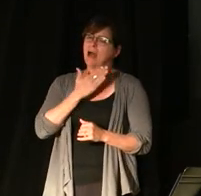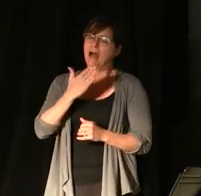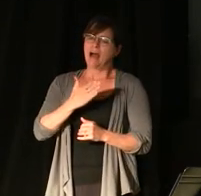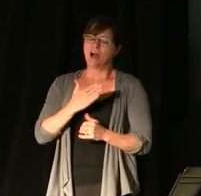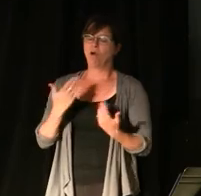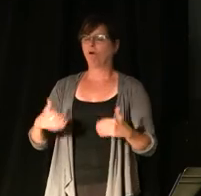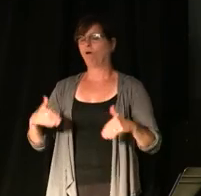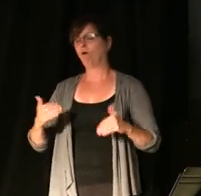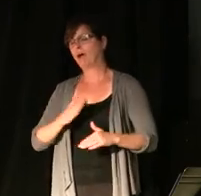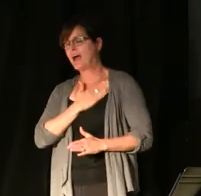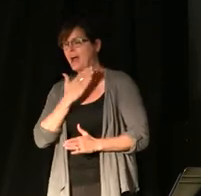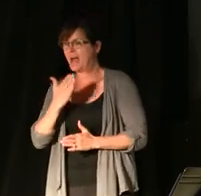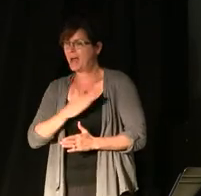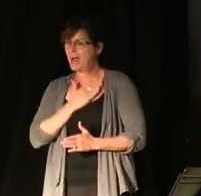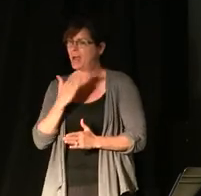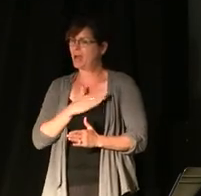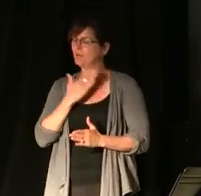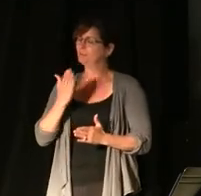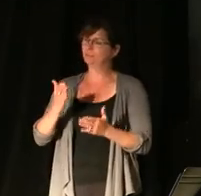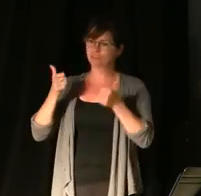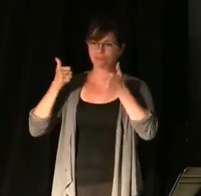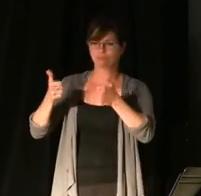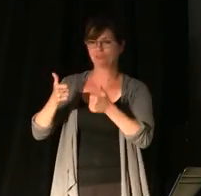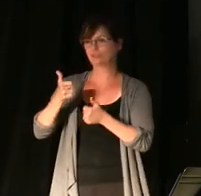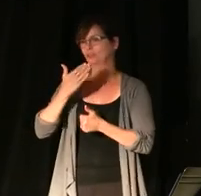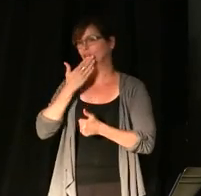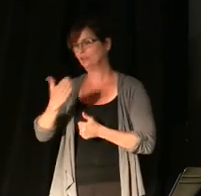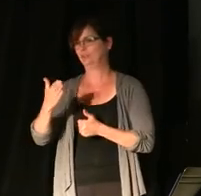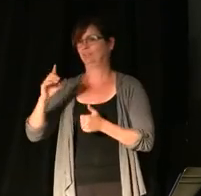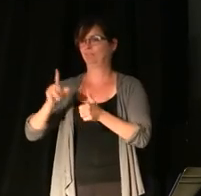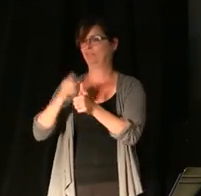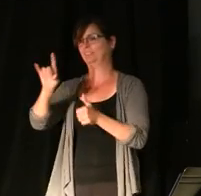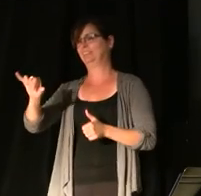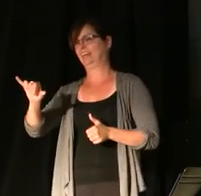I'm so glad it was a good first day.